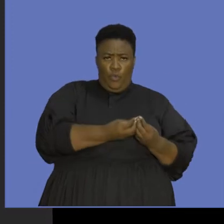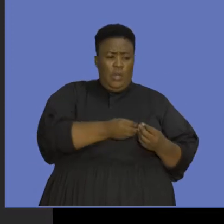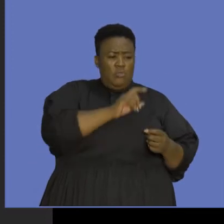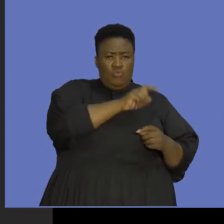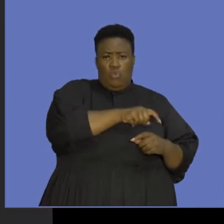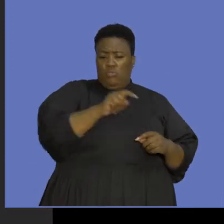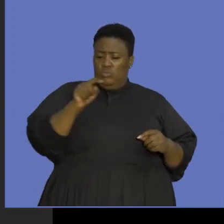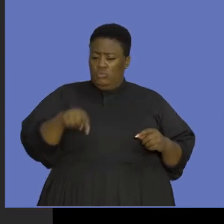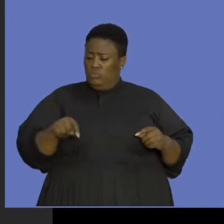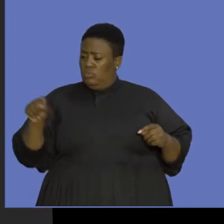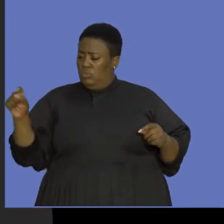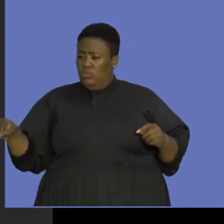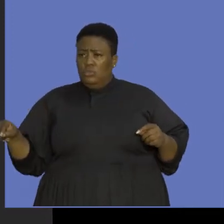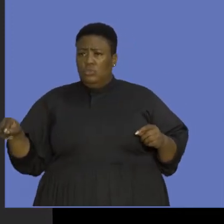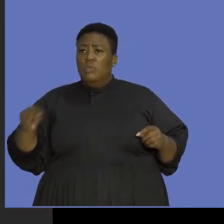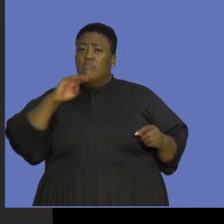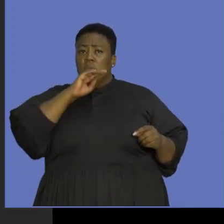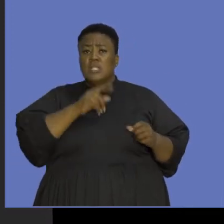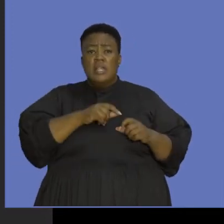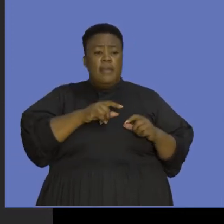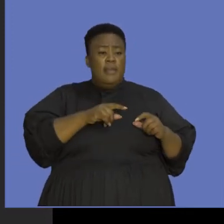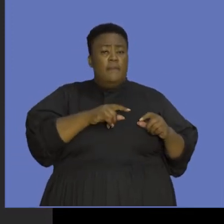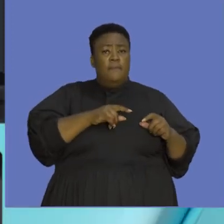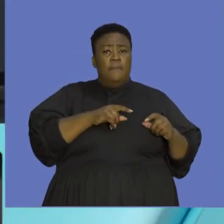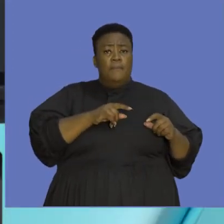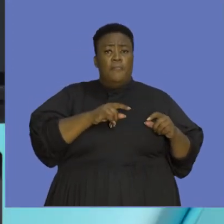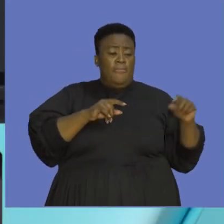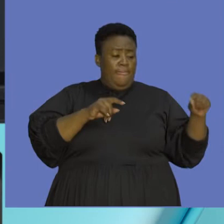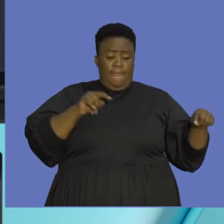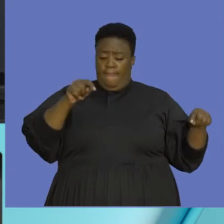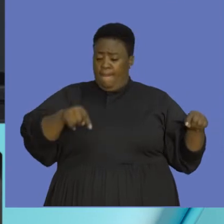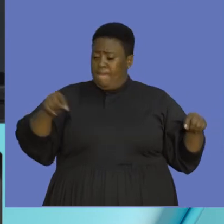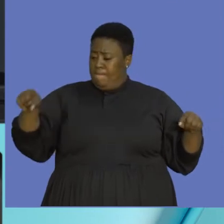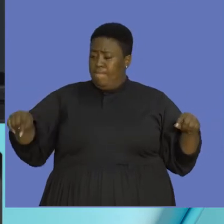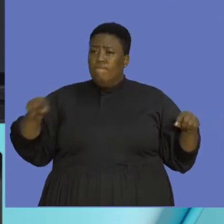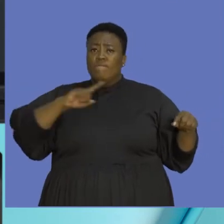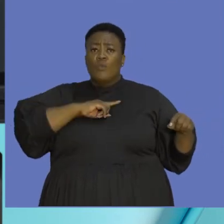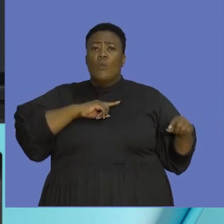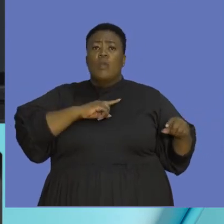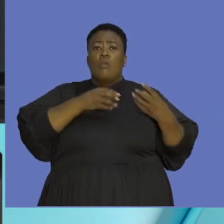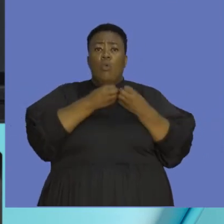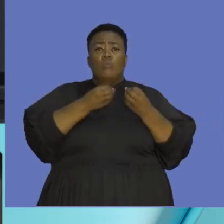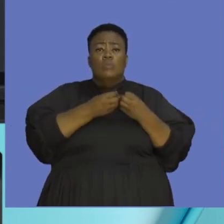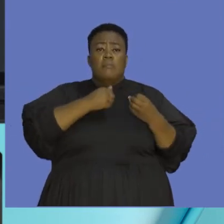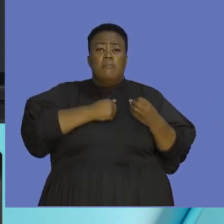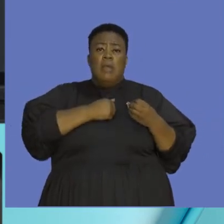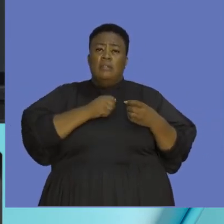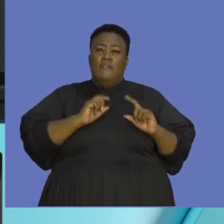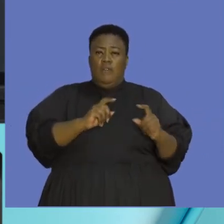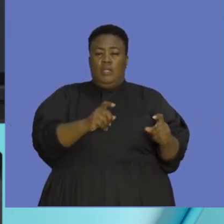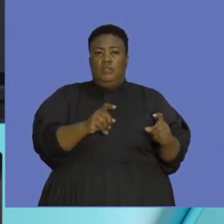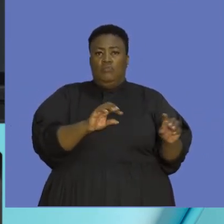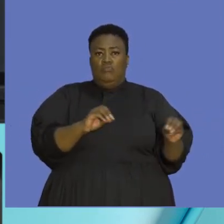in the same space. That means the dots are further apart because my object was moving faster.